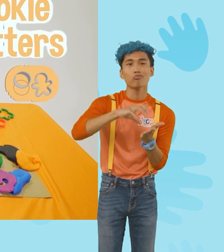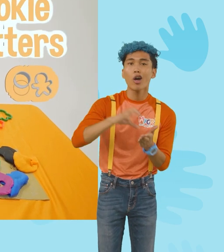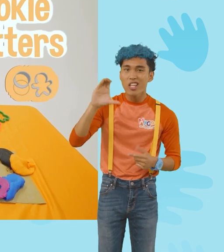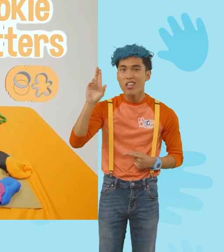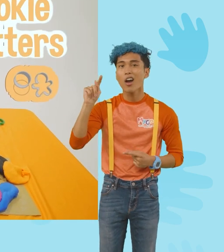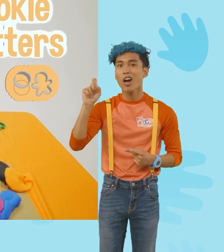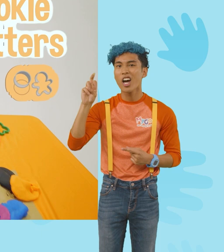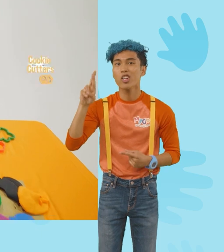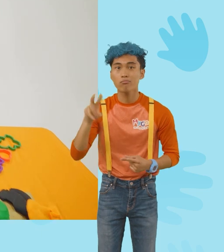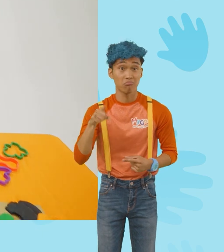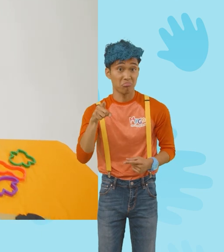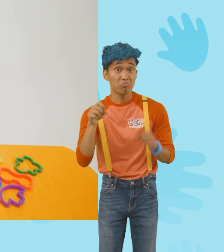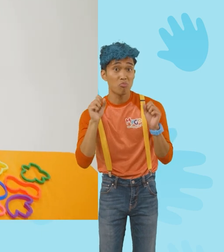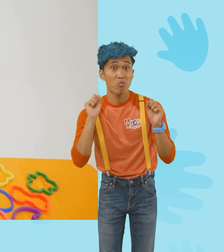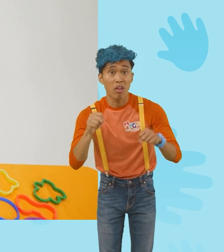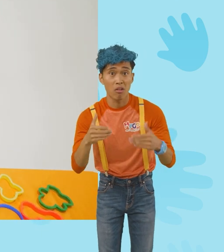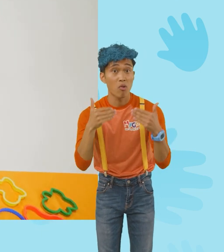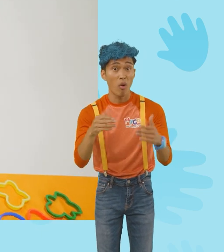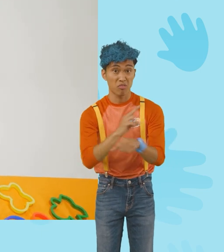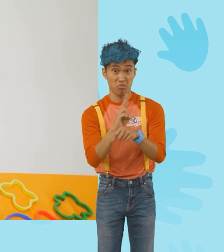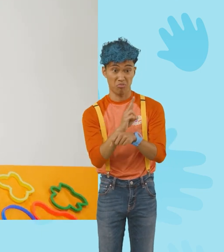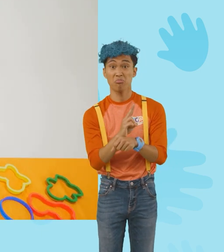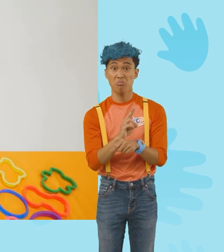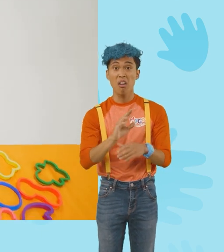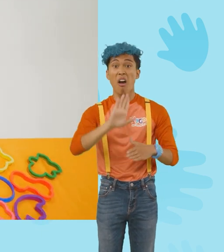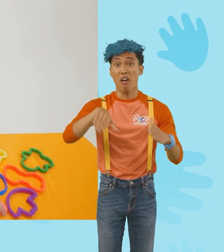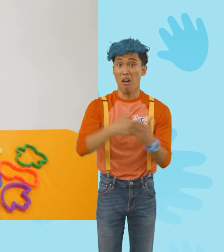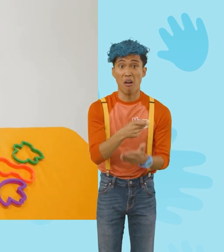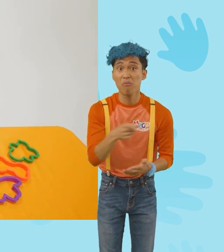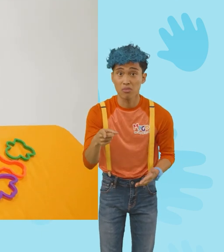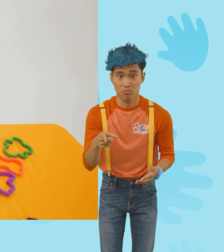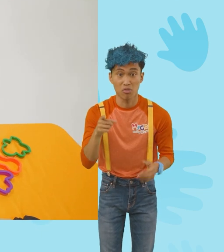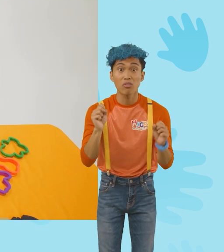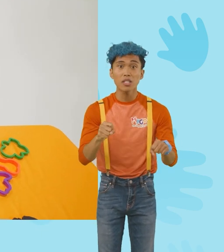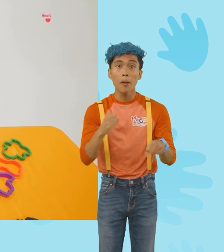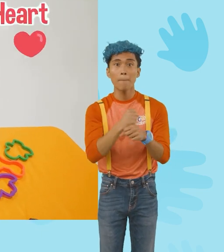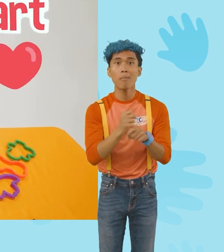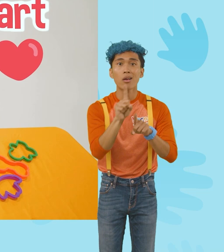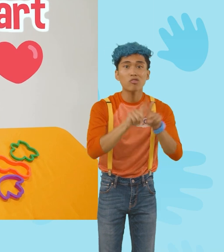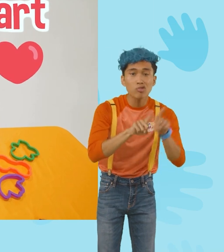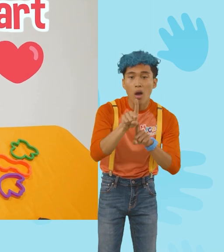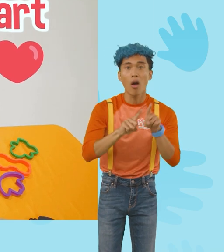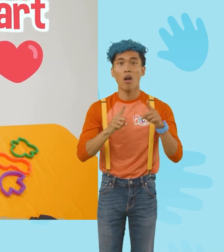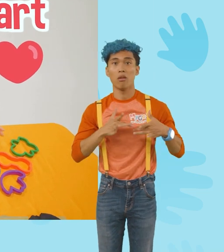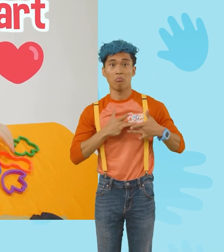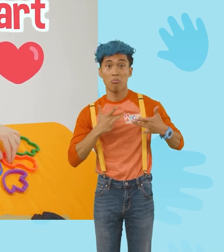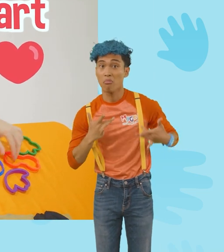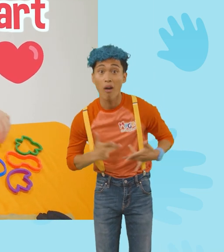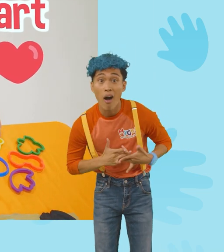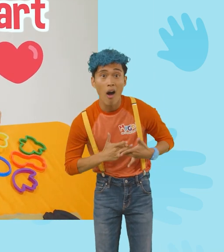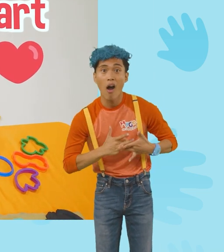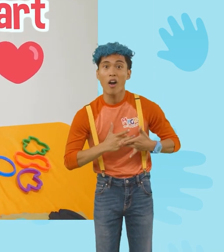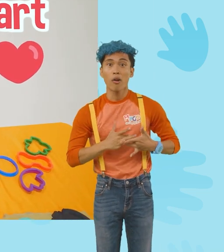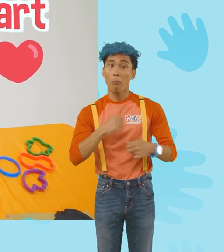could actually use a lot of them. You can make a star. You can make a heart. You could